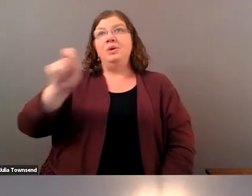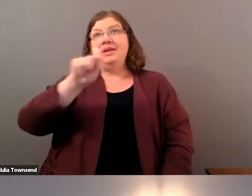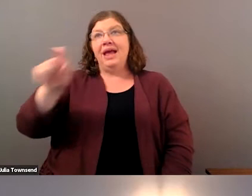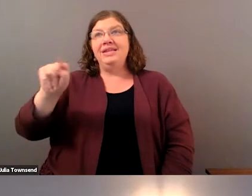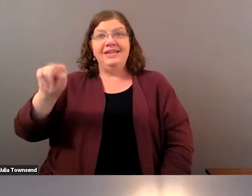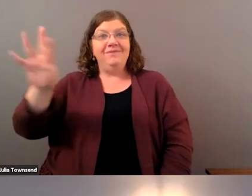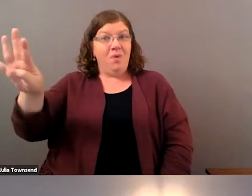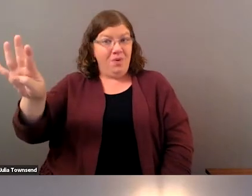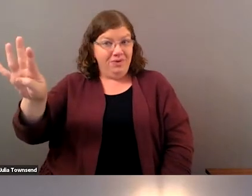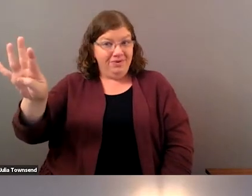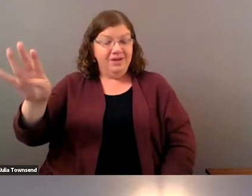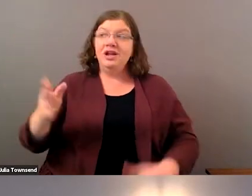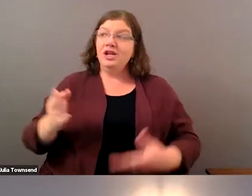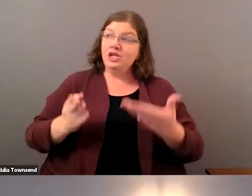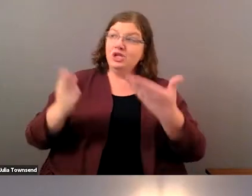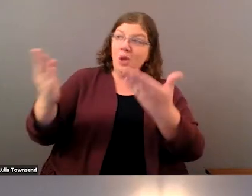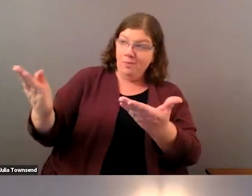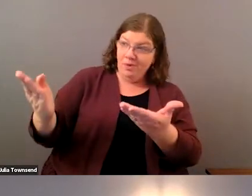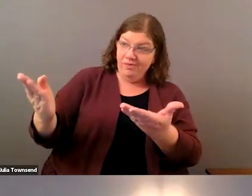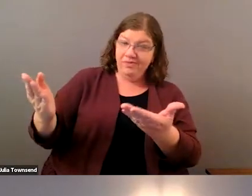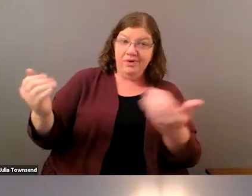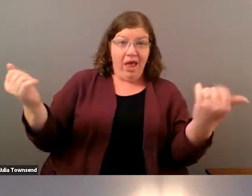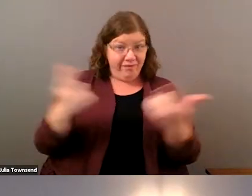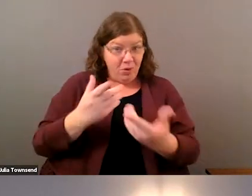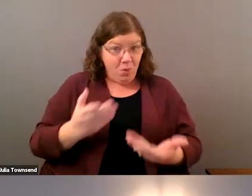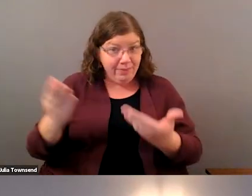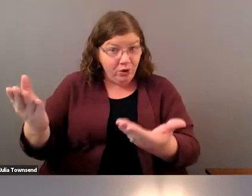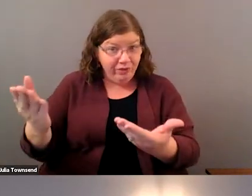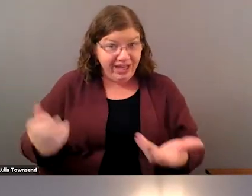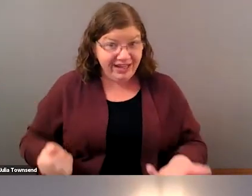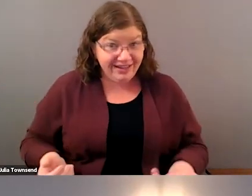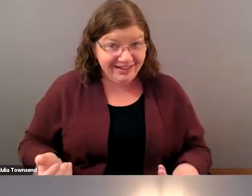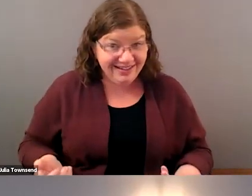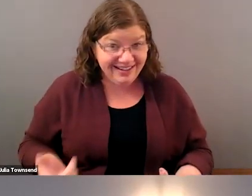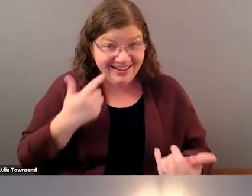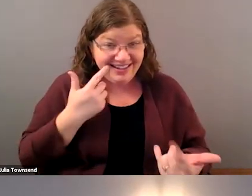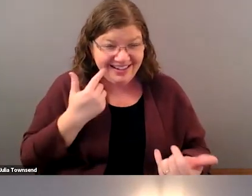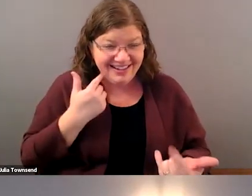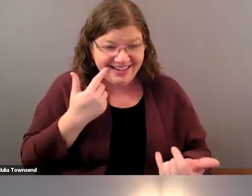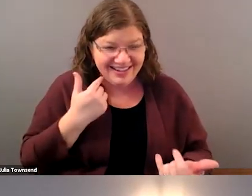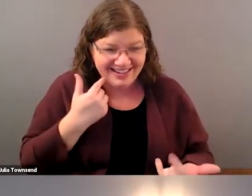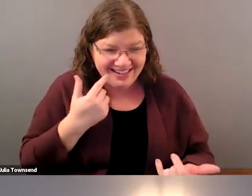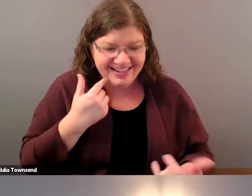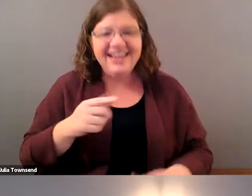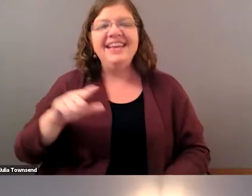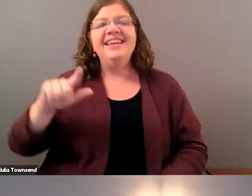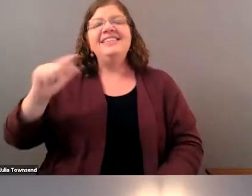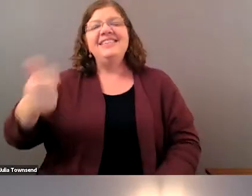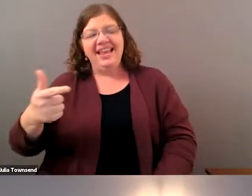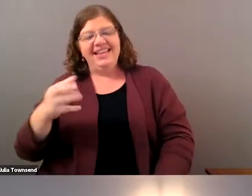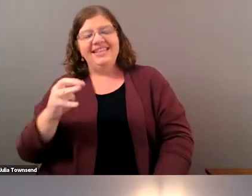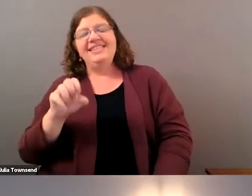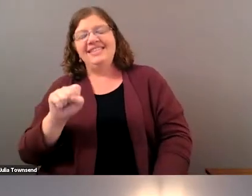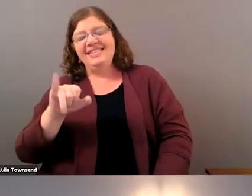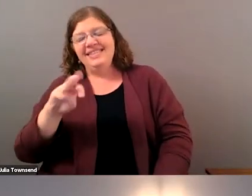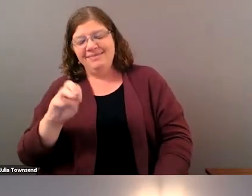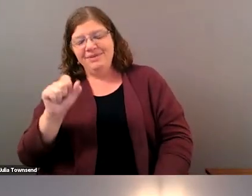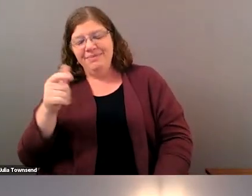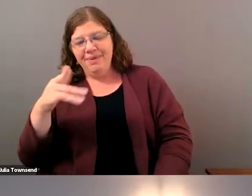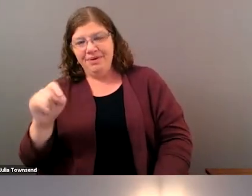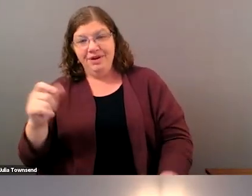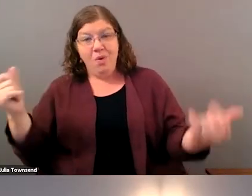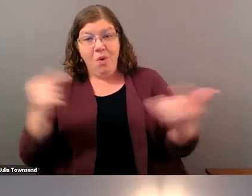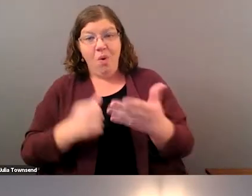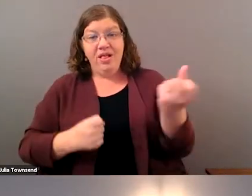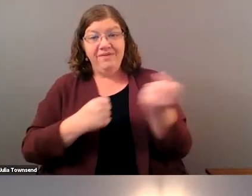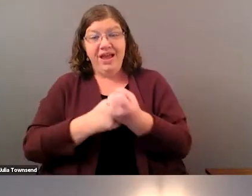2021-22-T4? So moved. Everyone? Second. Ms. Munoz. And a second, Ms. Sims Moten. All in favor signify